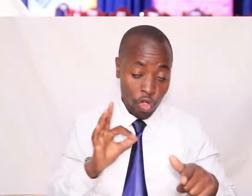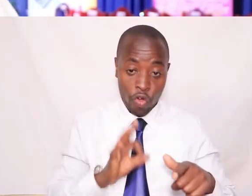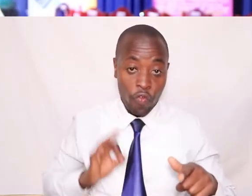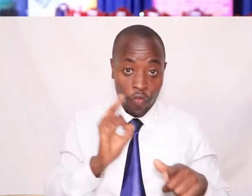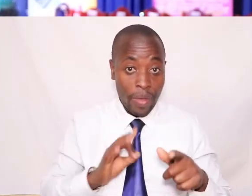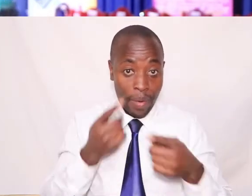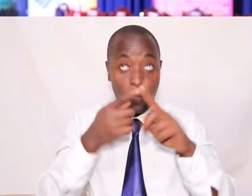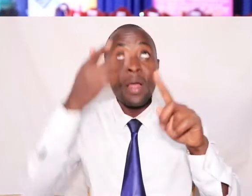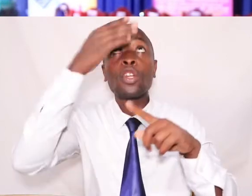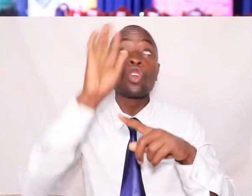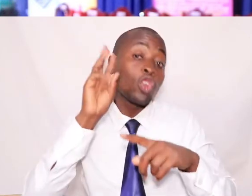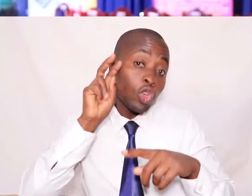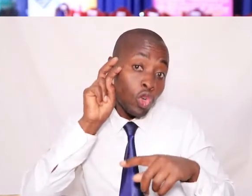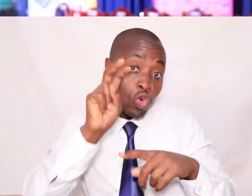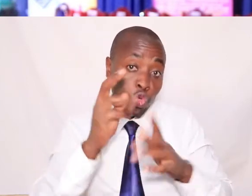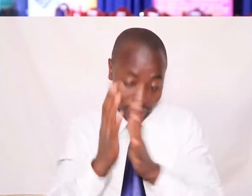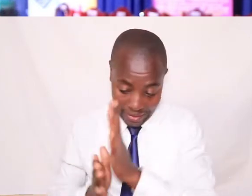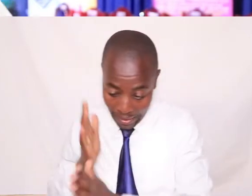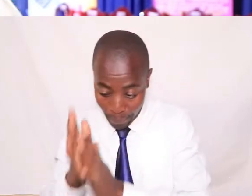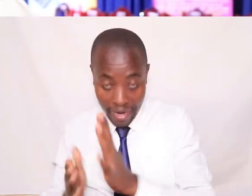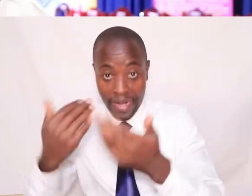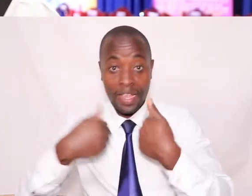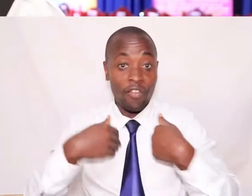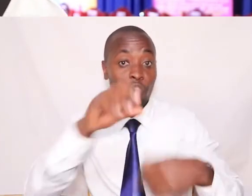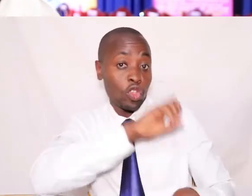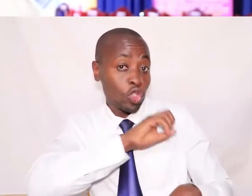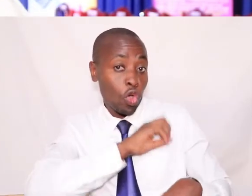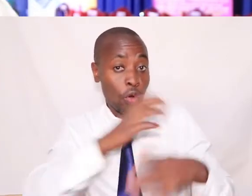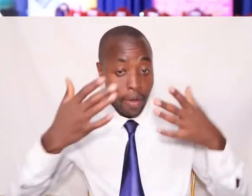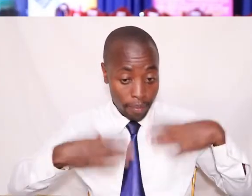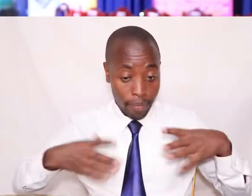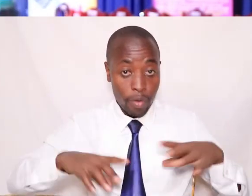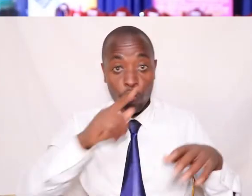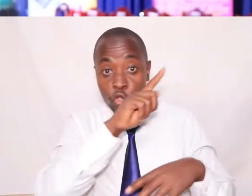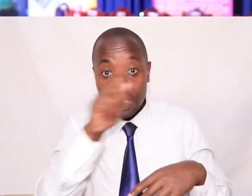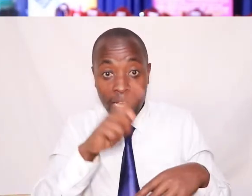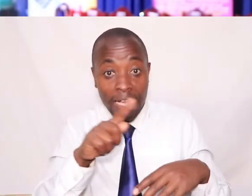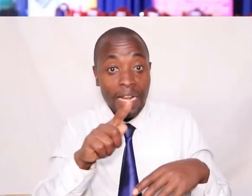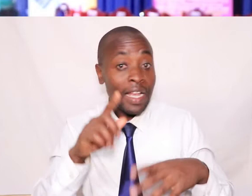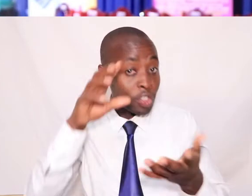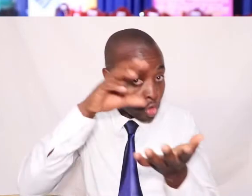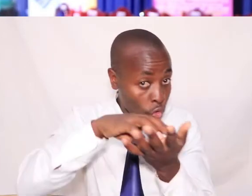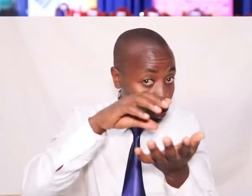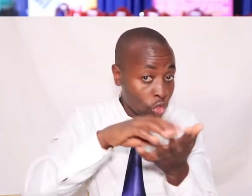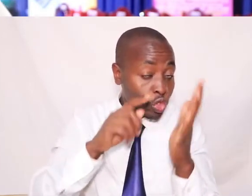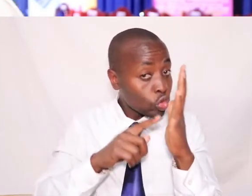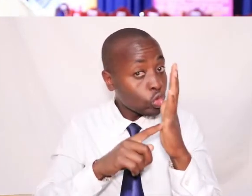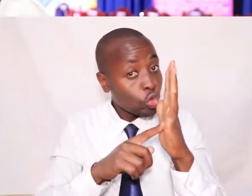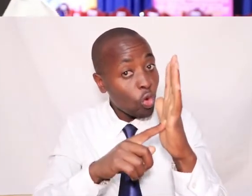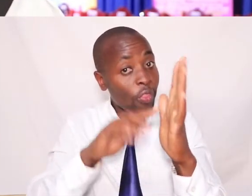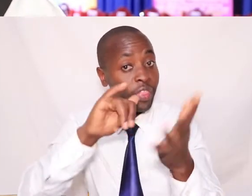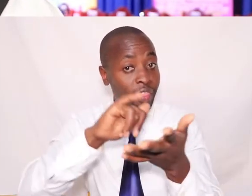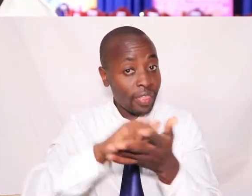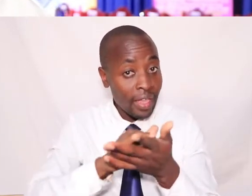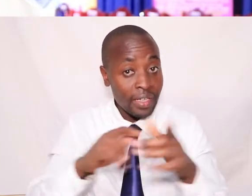ultimately looks at the plan that he has for his people. Zechariah's case for this instance is to show that even